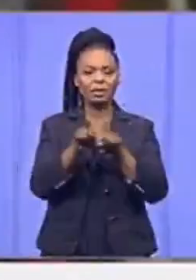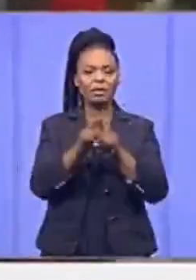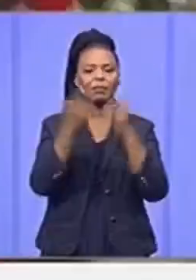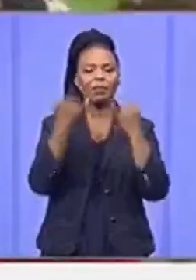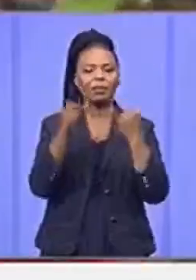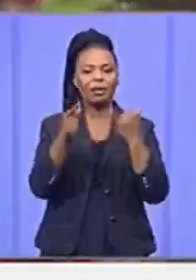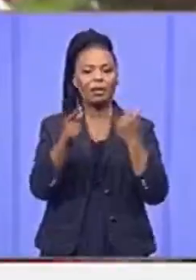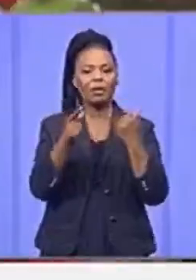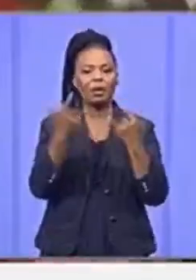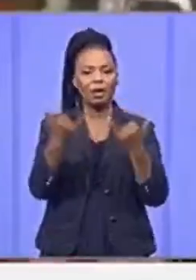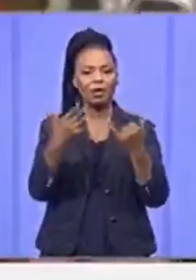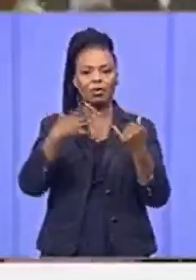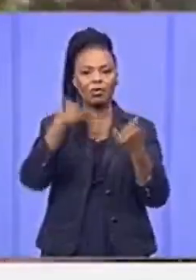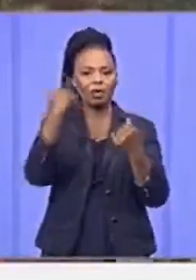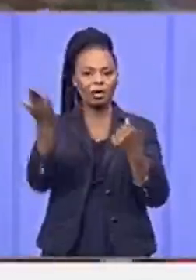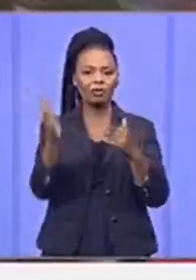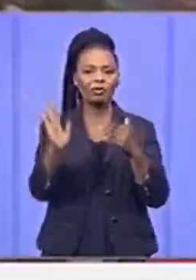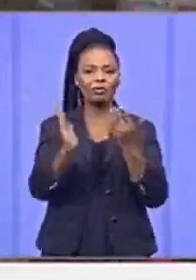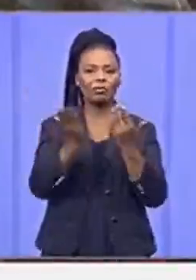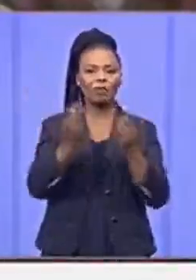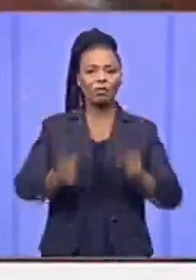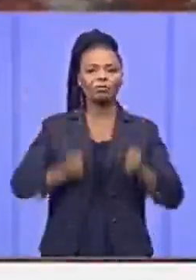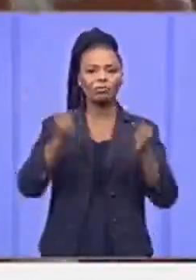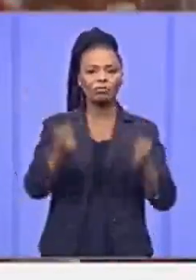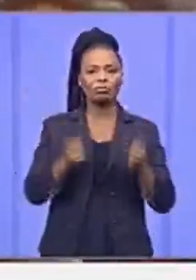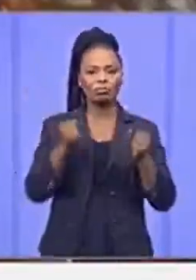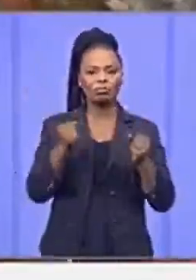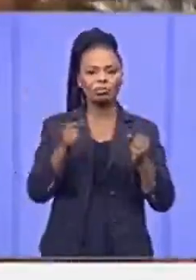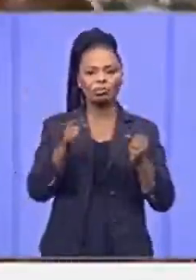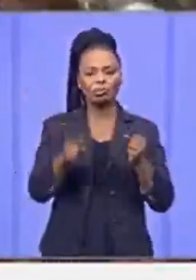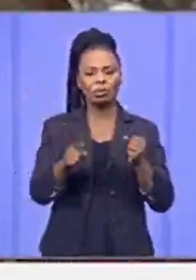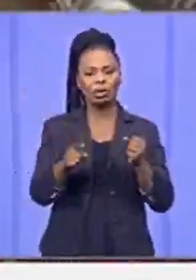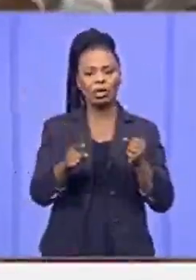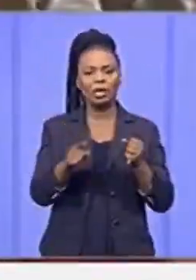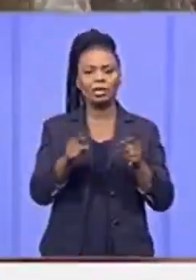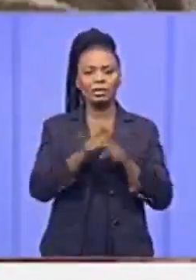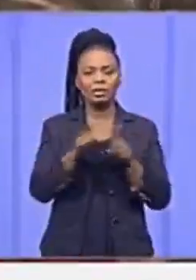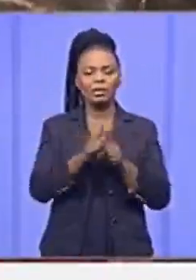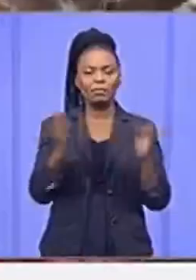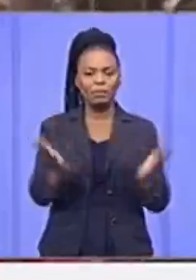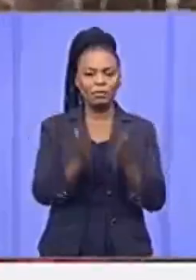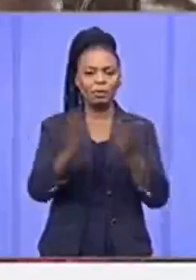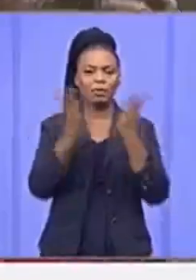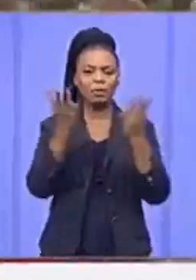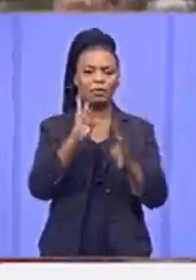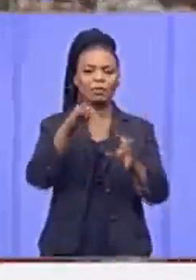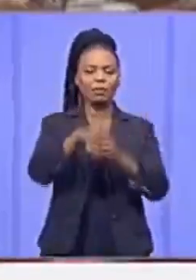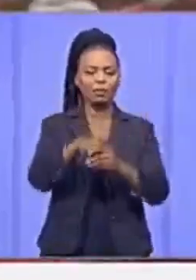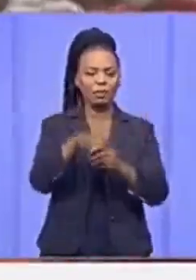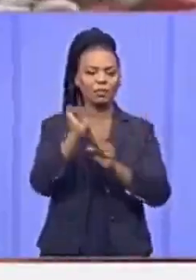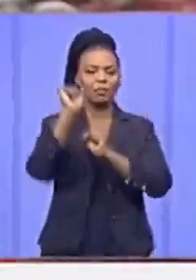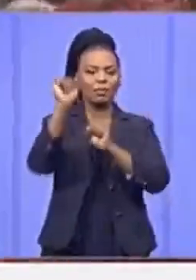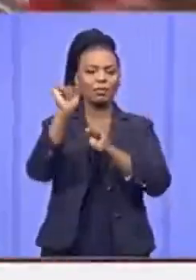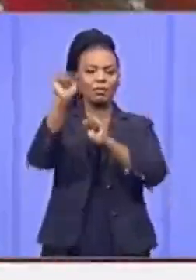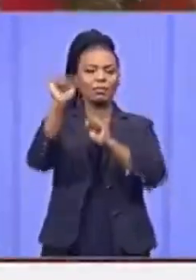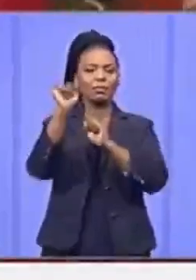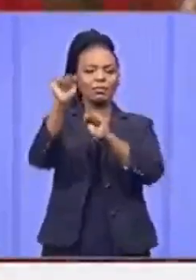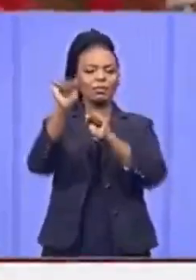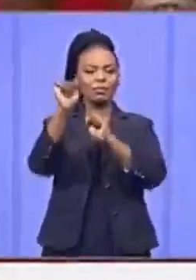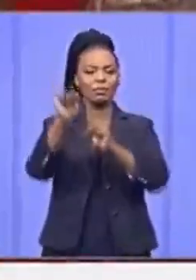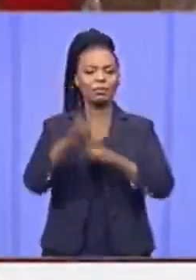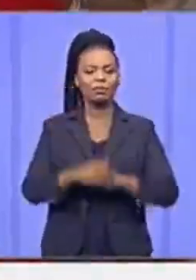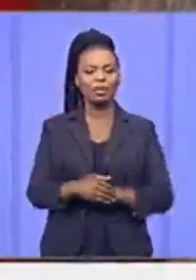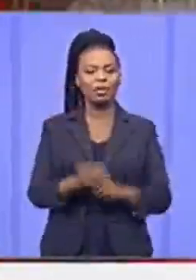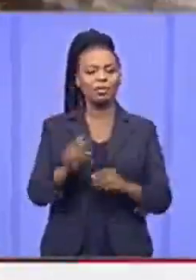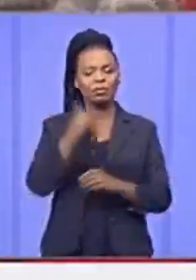se kgothaletse ho kwala ha diporo tsa diterene hodima moo e thibetse ho hlohleletsa batho ho ba le kabelo boipelaetsong bo sa ikamanya le molao